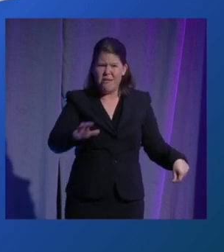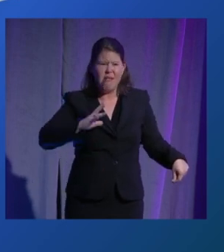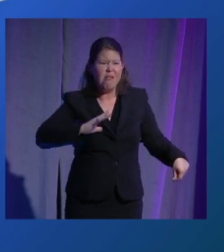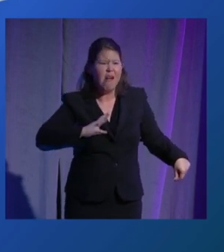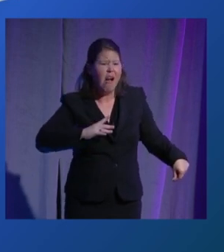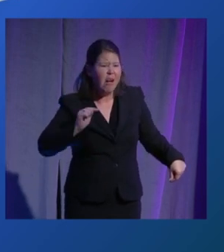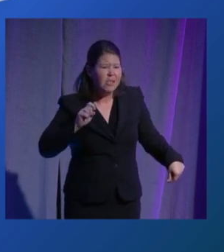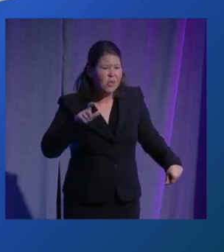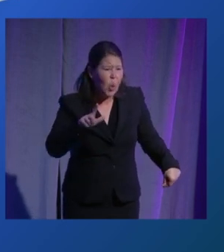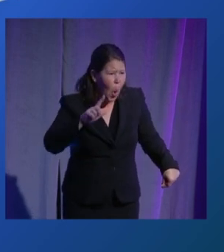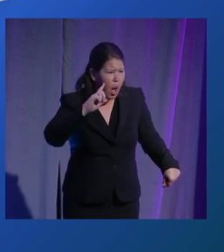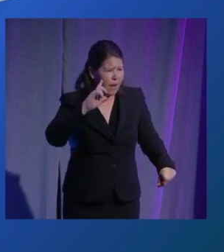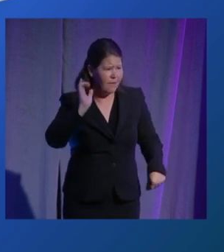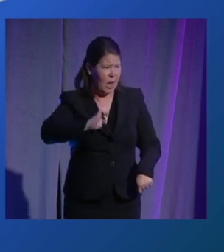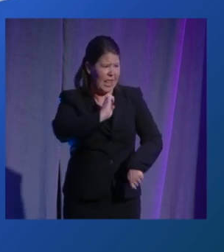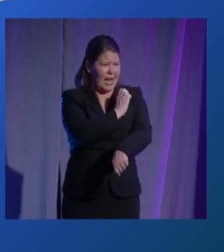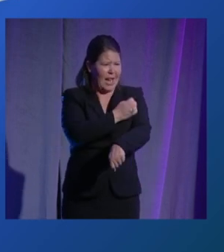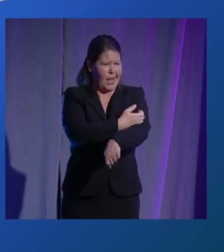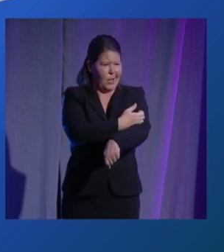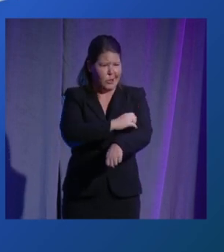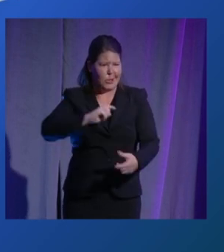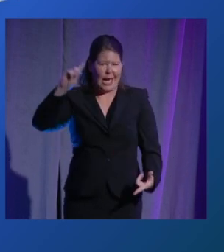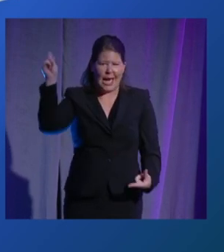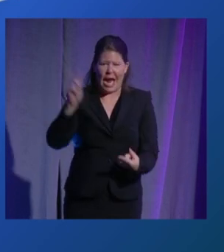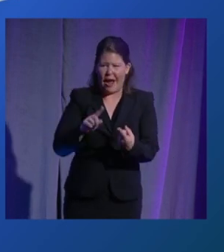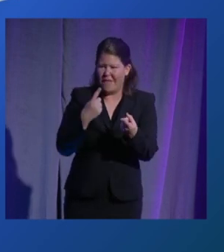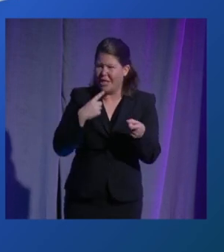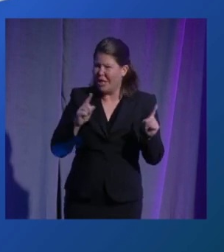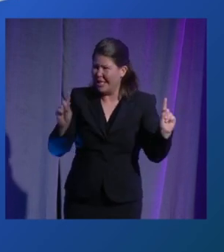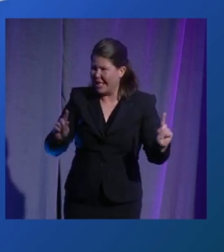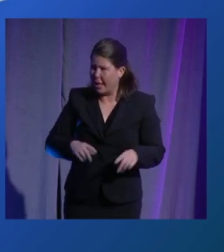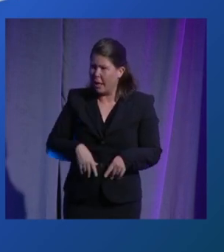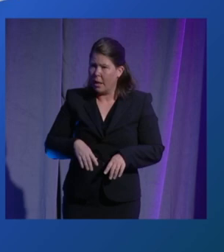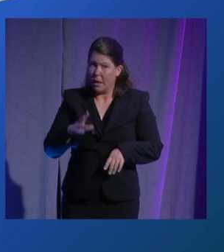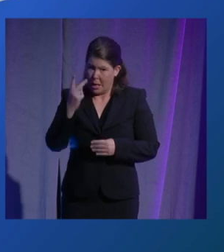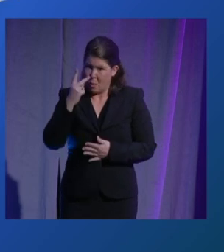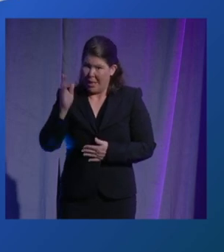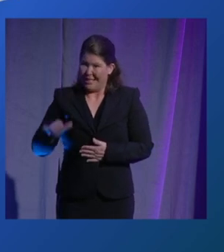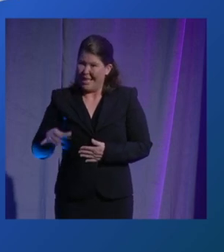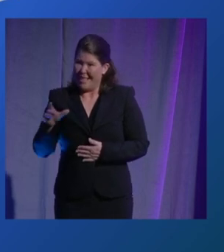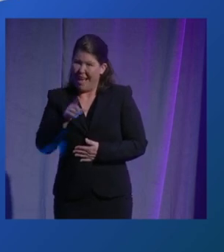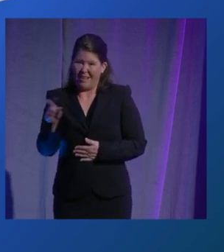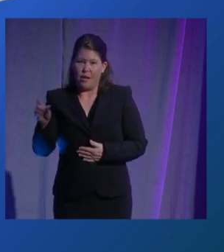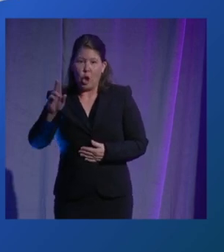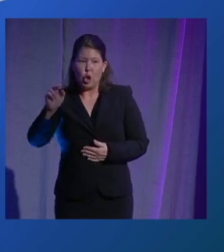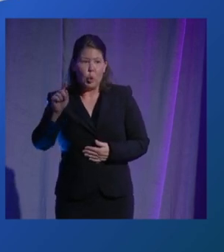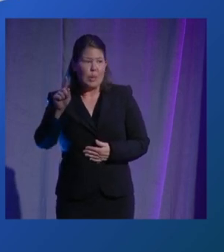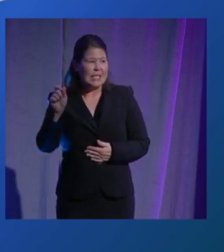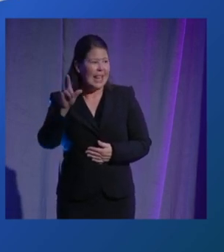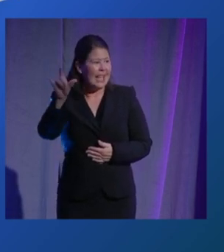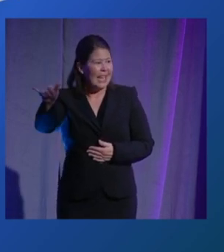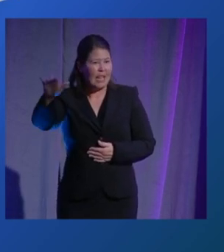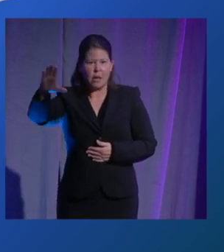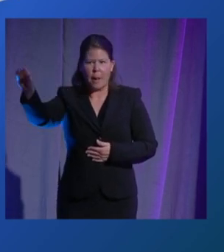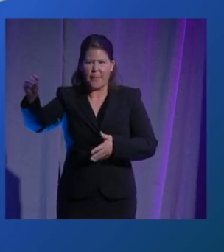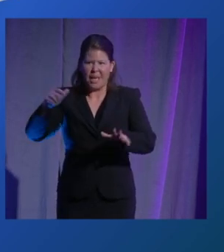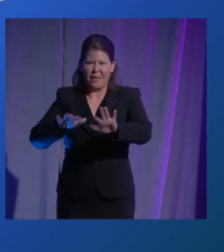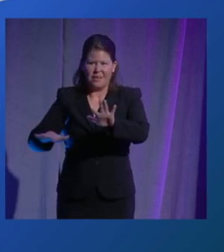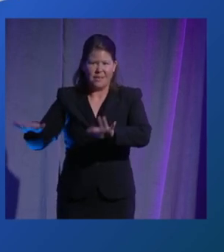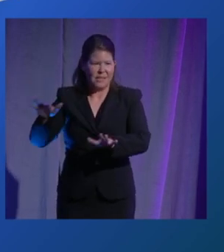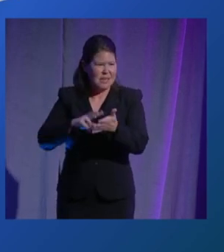Energy Efficiency and we're seeing that like the utilities are having a problem because we're consuming less energy but they need to spend more